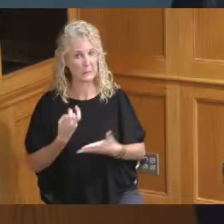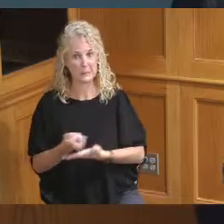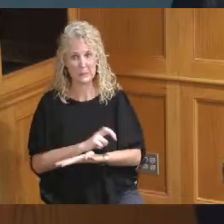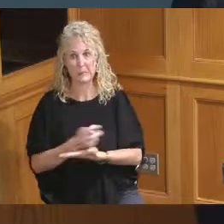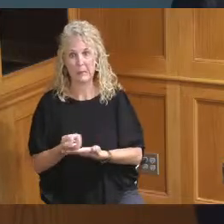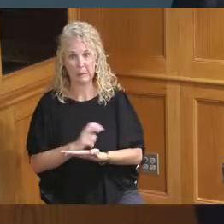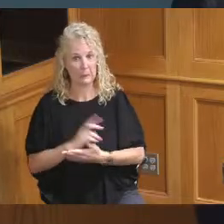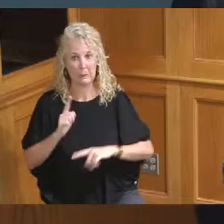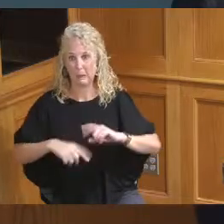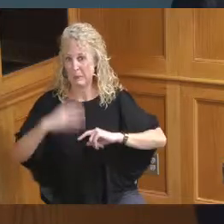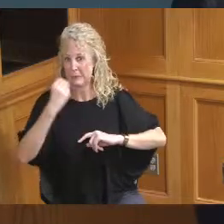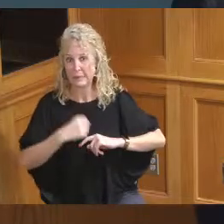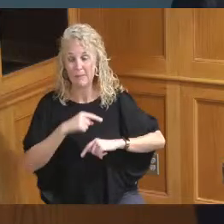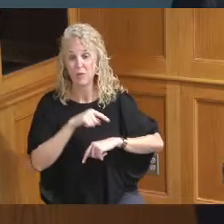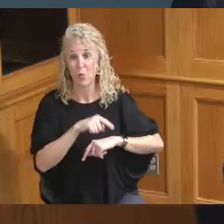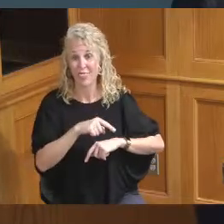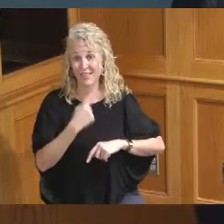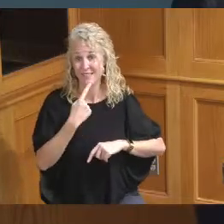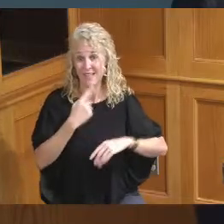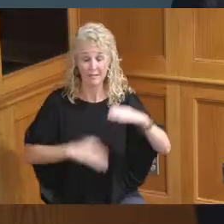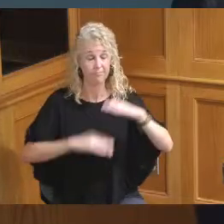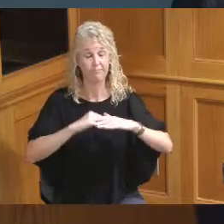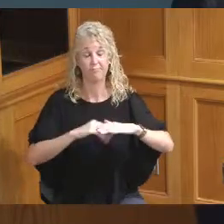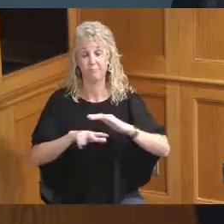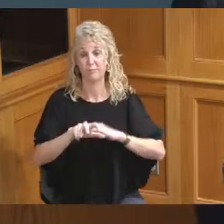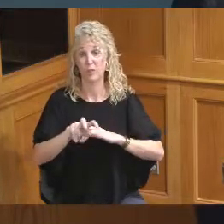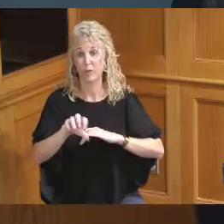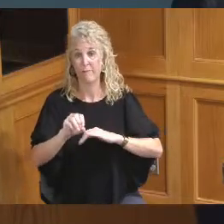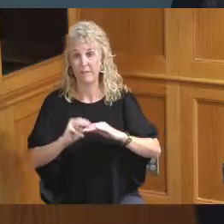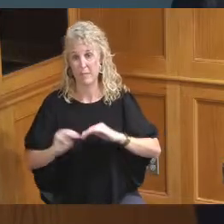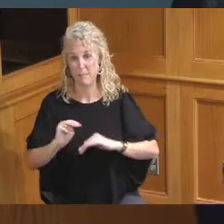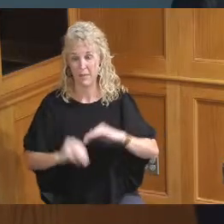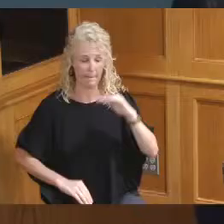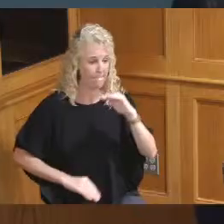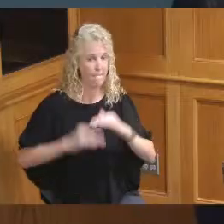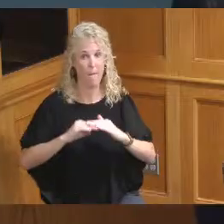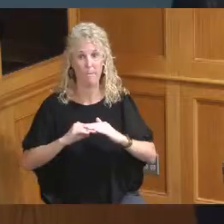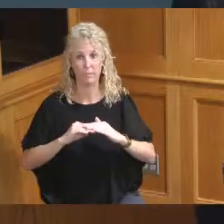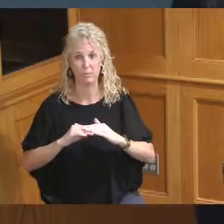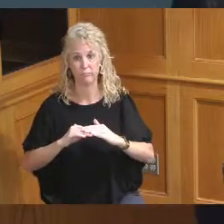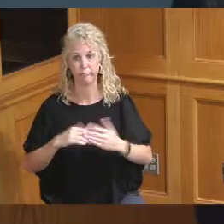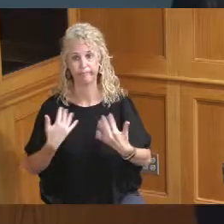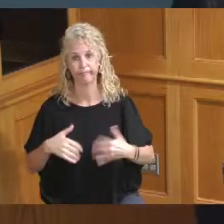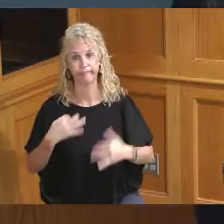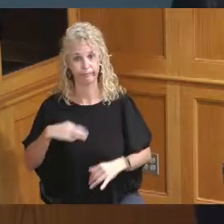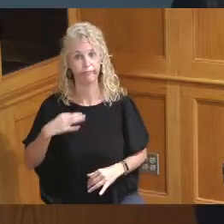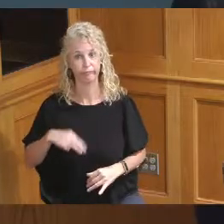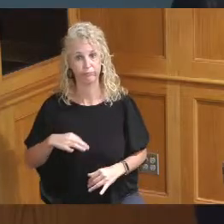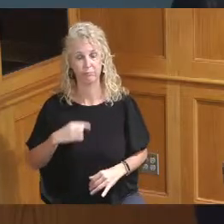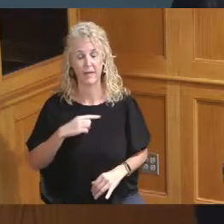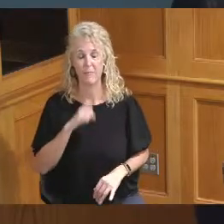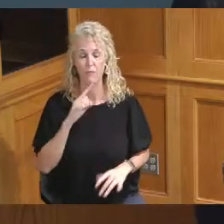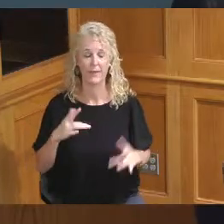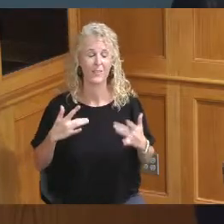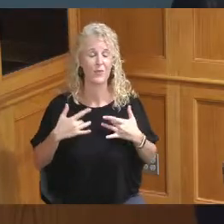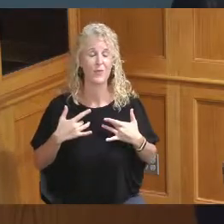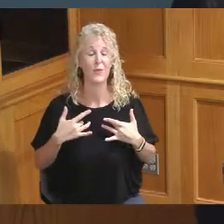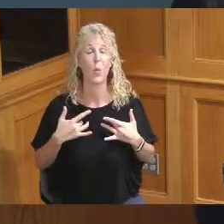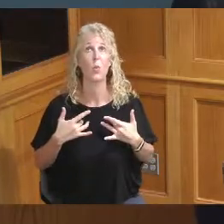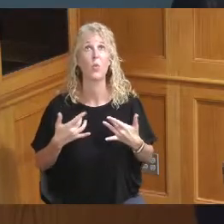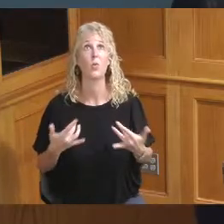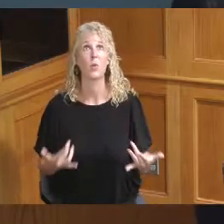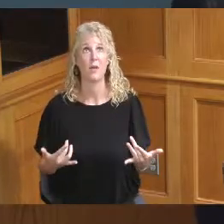so this is capped. That is a great benefit to the county. And I'm thrilled that that is